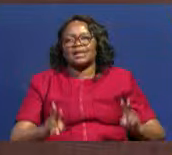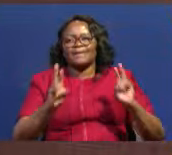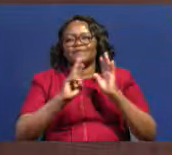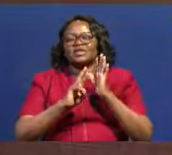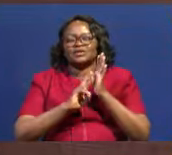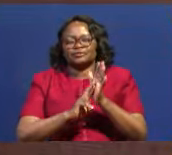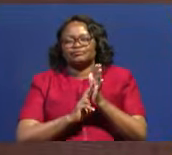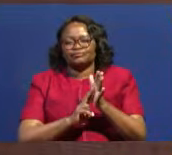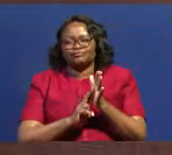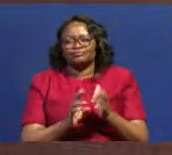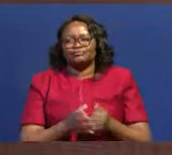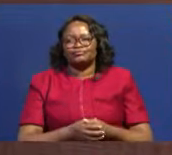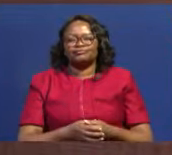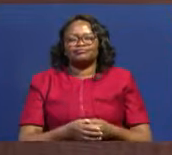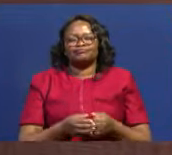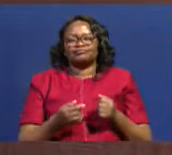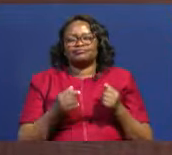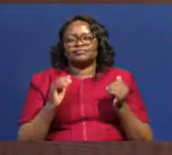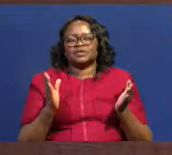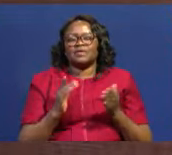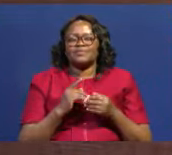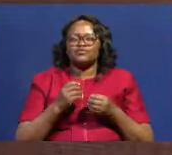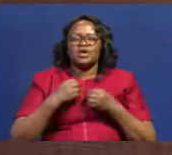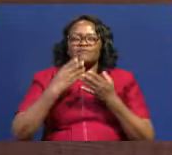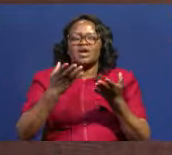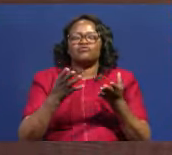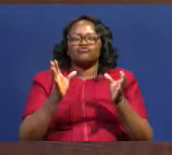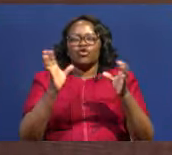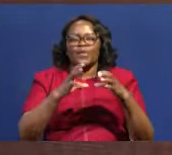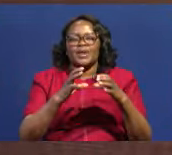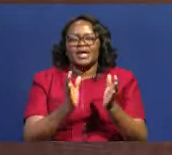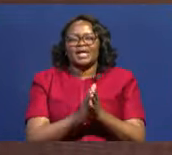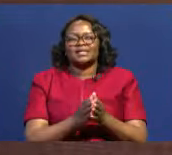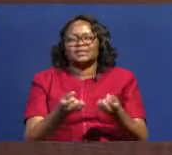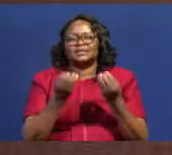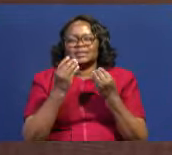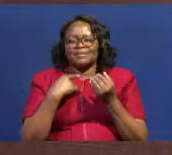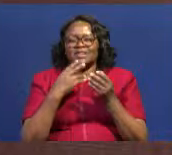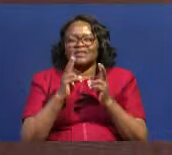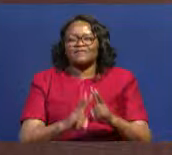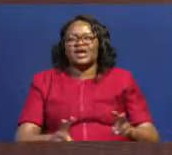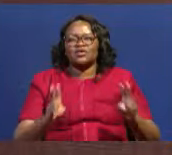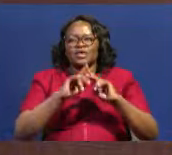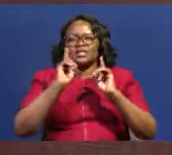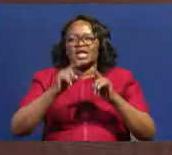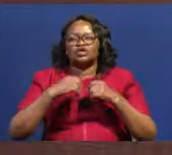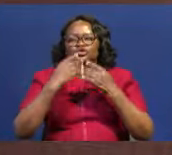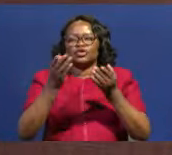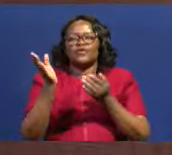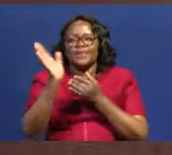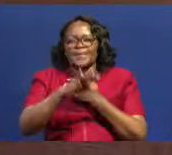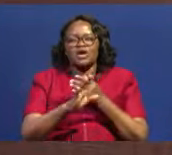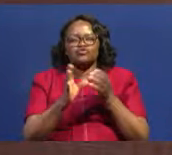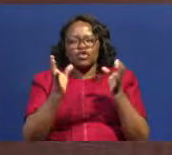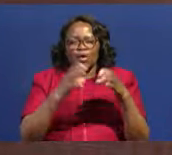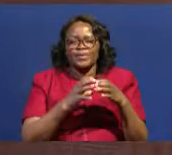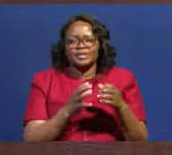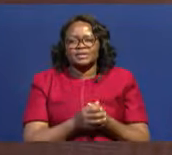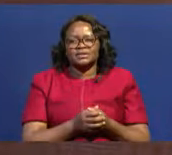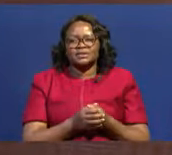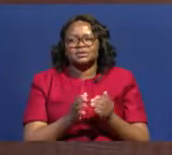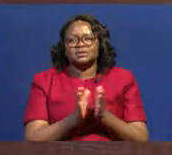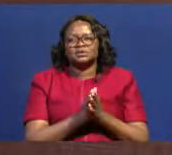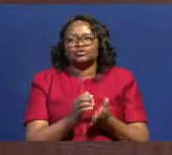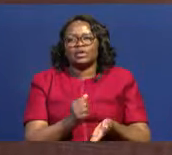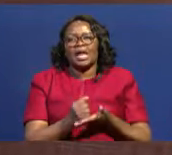Encourages me giving back to the community, and it teaches me the value that I should give back to the community and